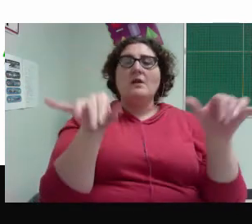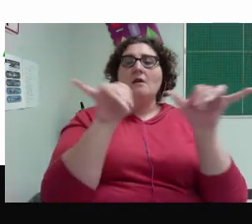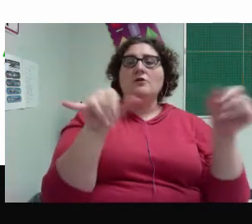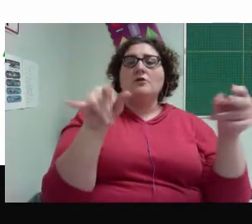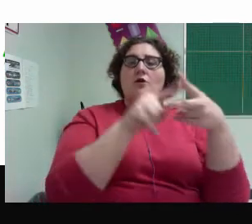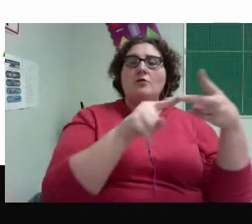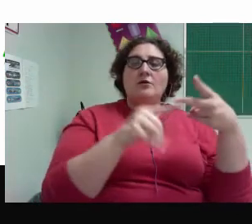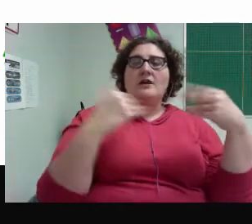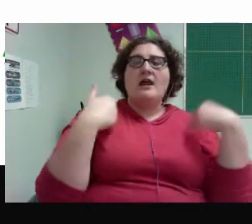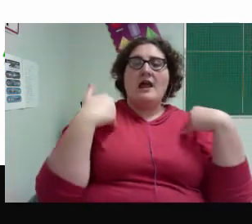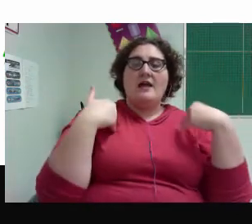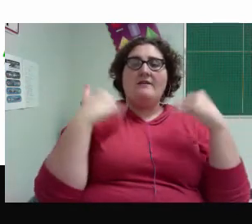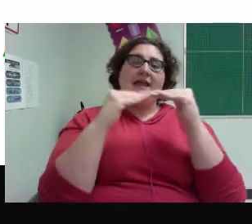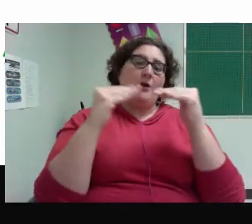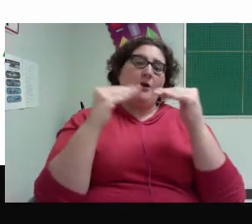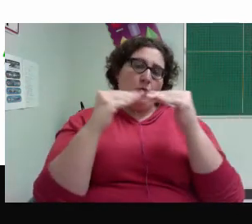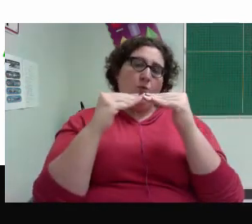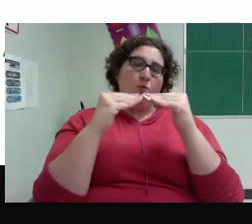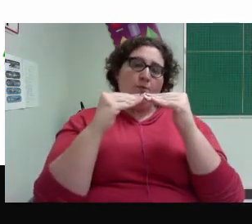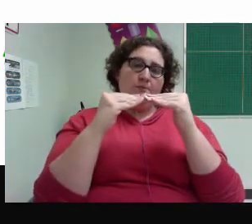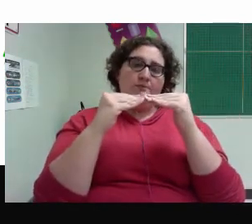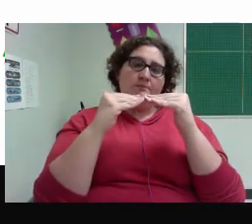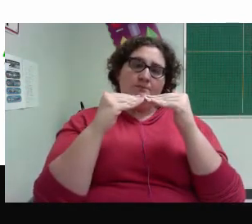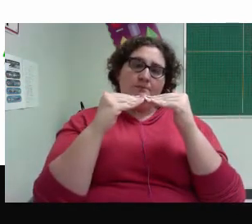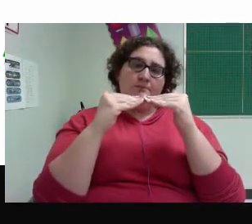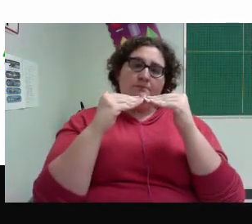congruent angles have equal measures.